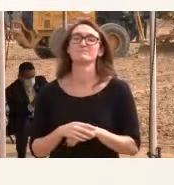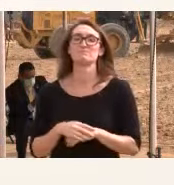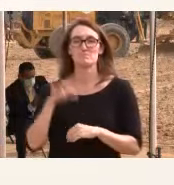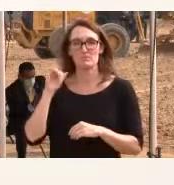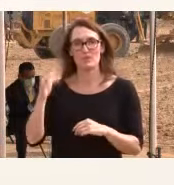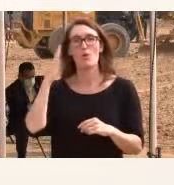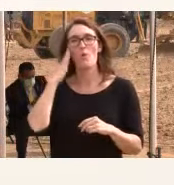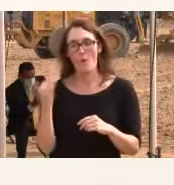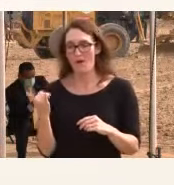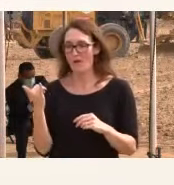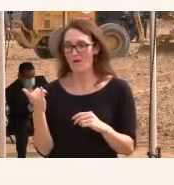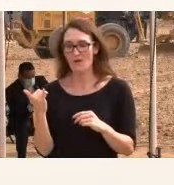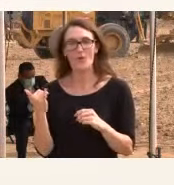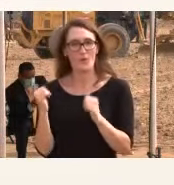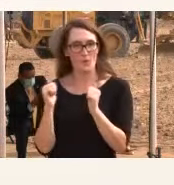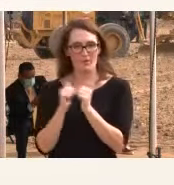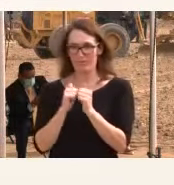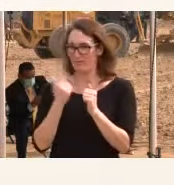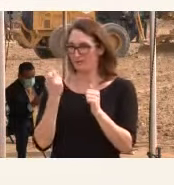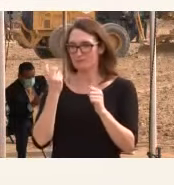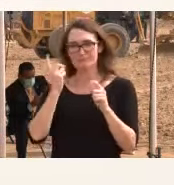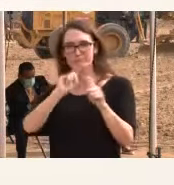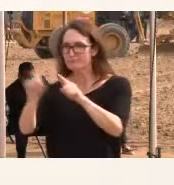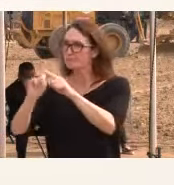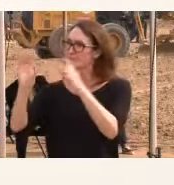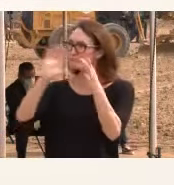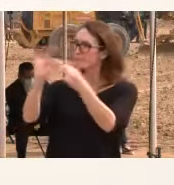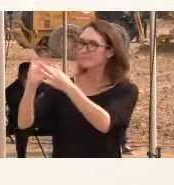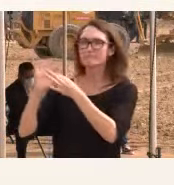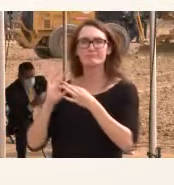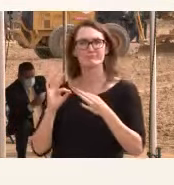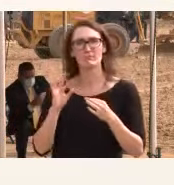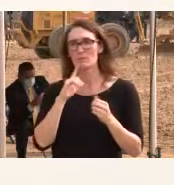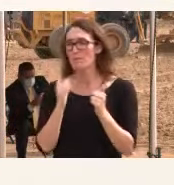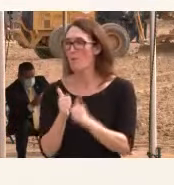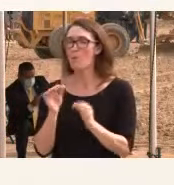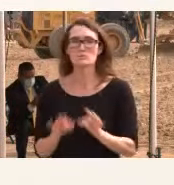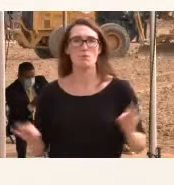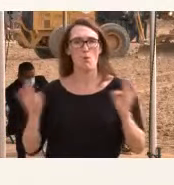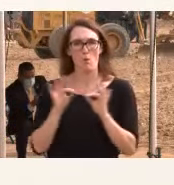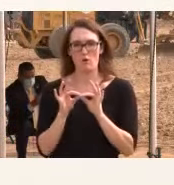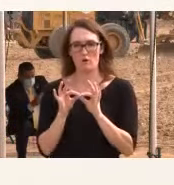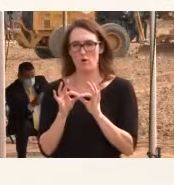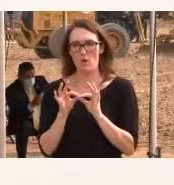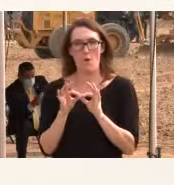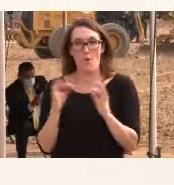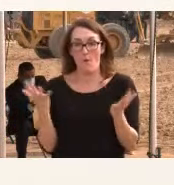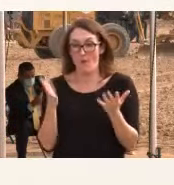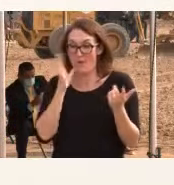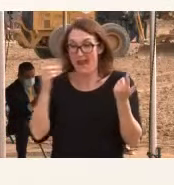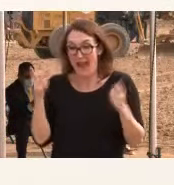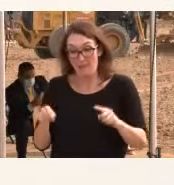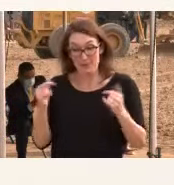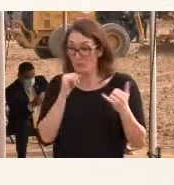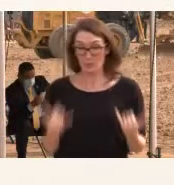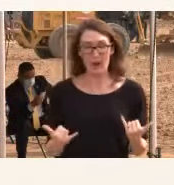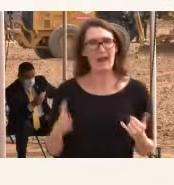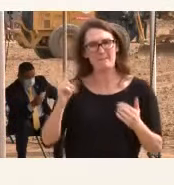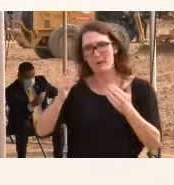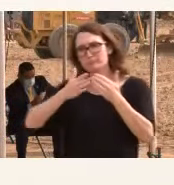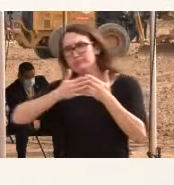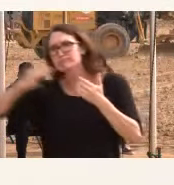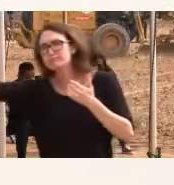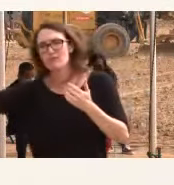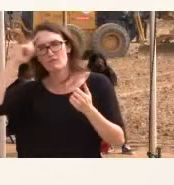that's why, with all the wonderful things that have been said here, what is most important is what will take place here for future generations to